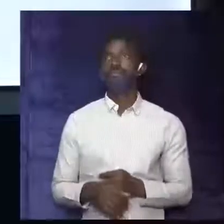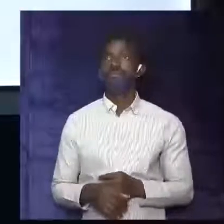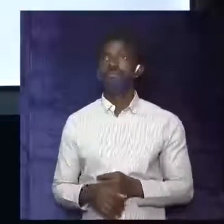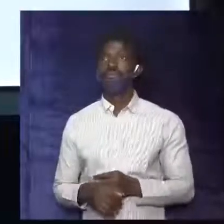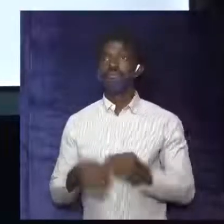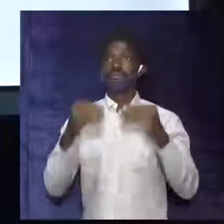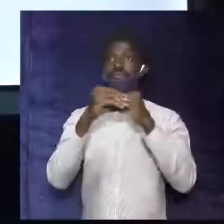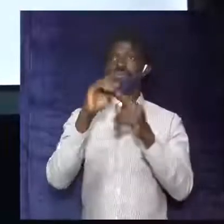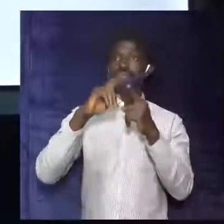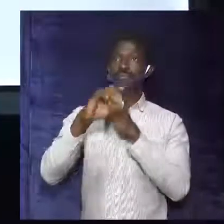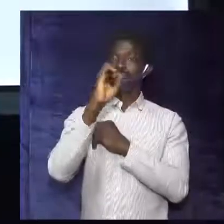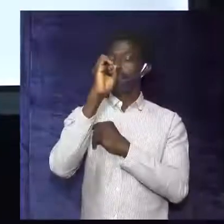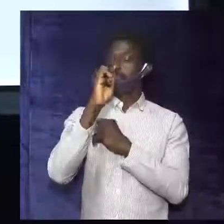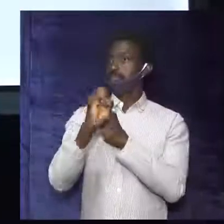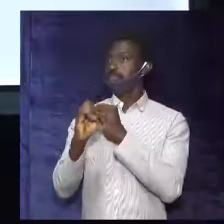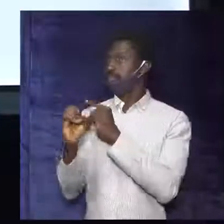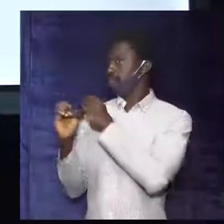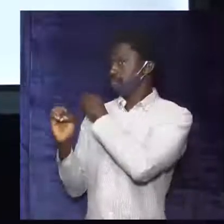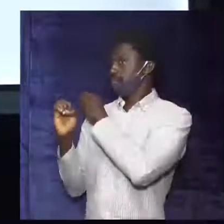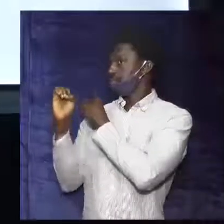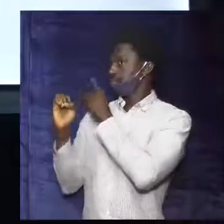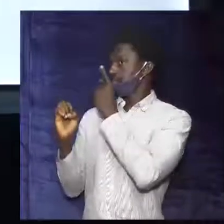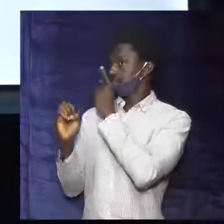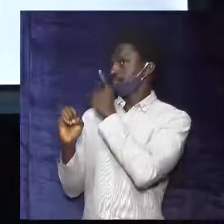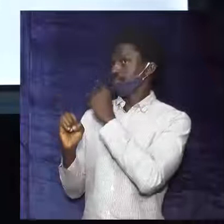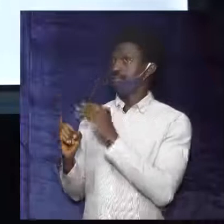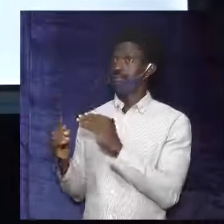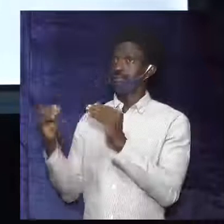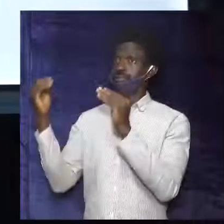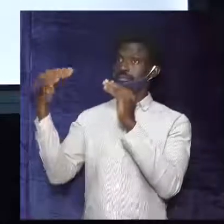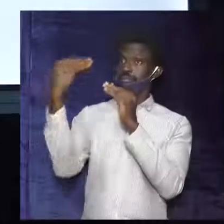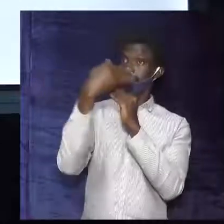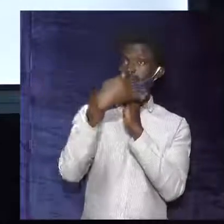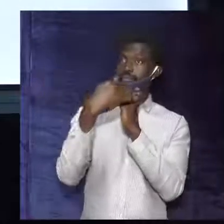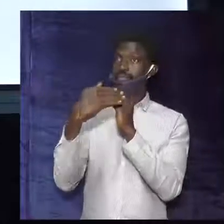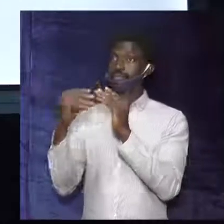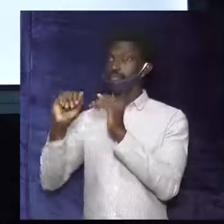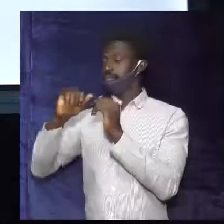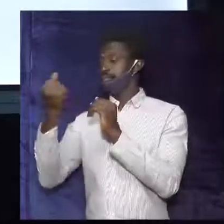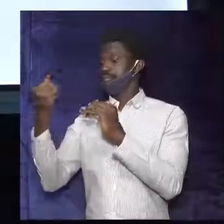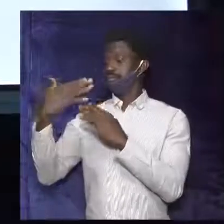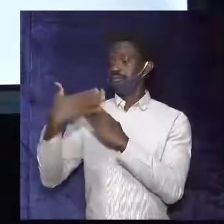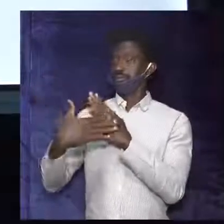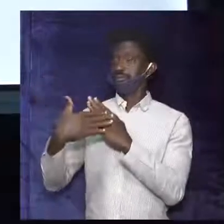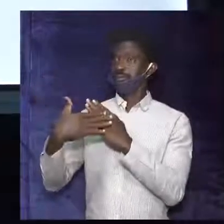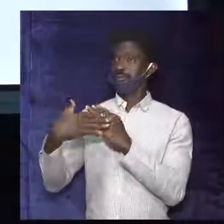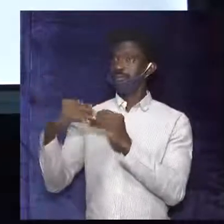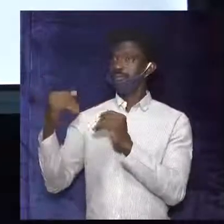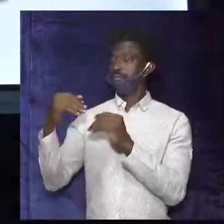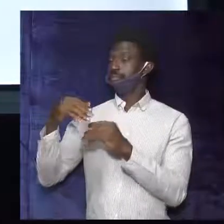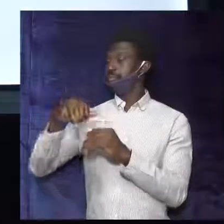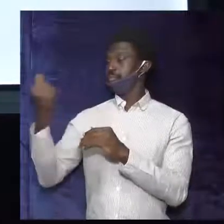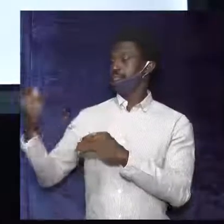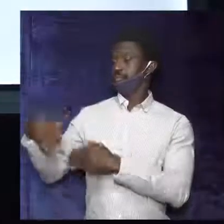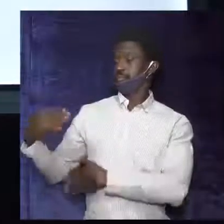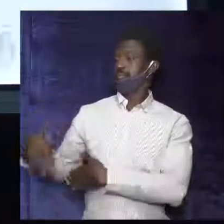This one says which angle is vertically opposite to E? Here is E, but which one is vertically opposite? Is it H or B? If I draw the